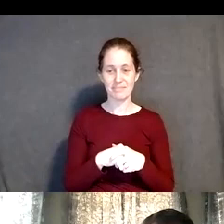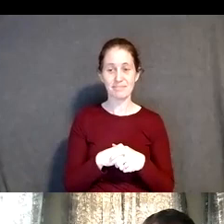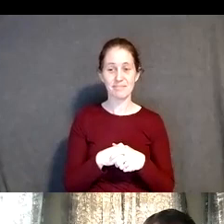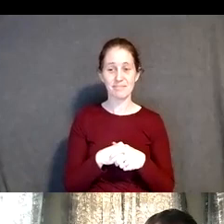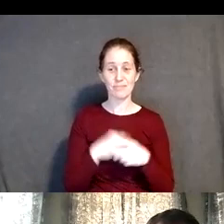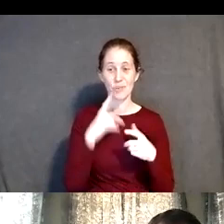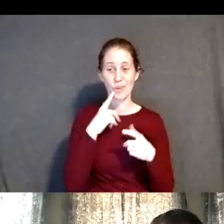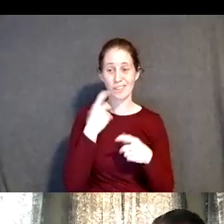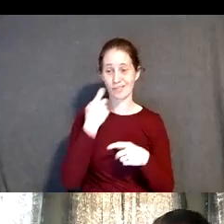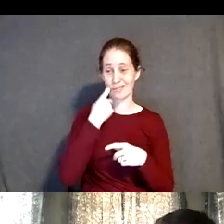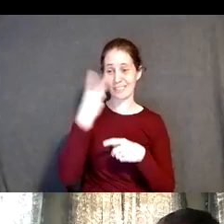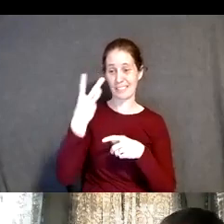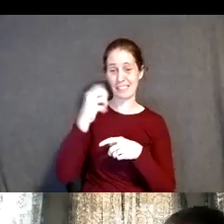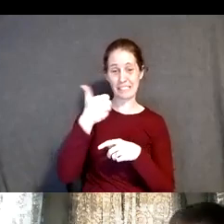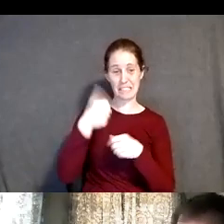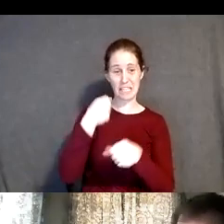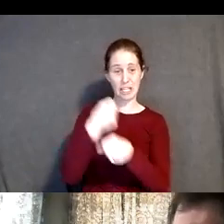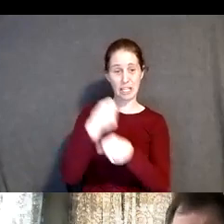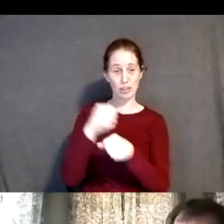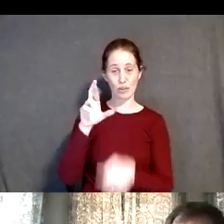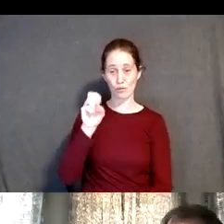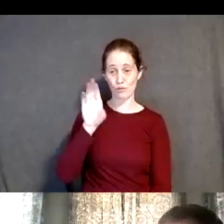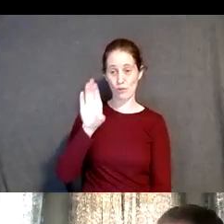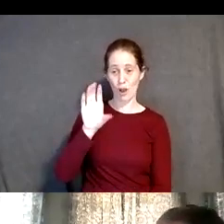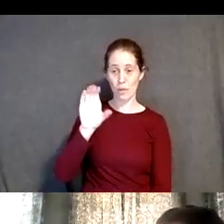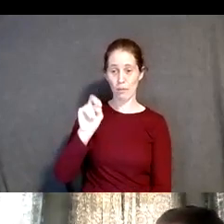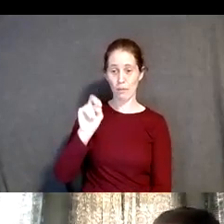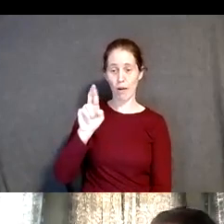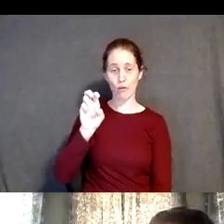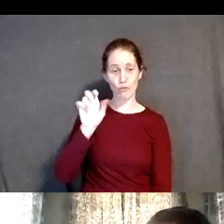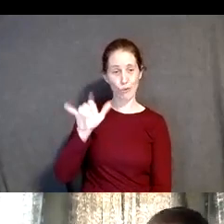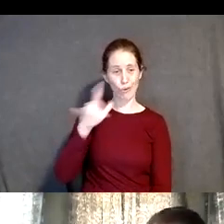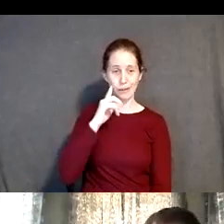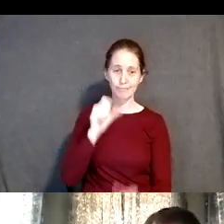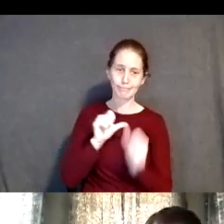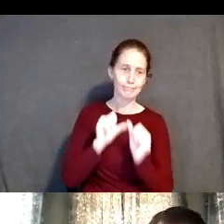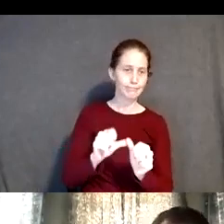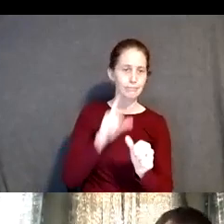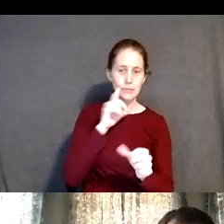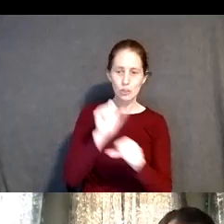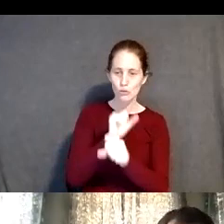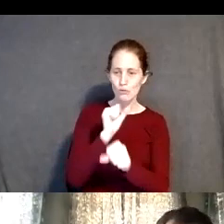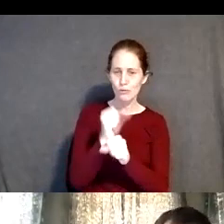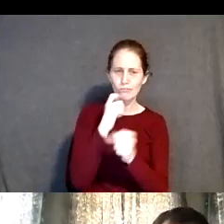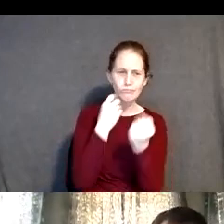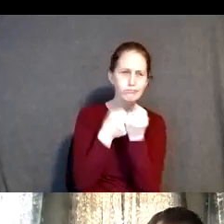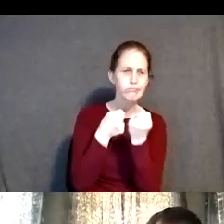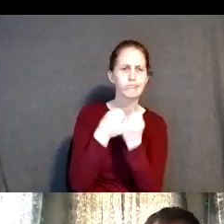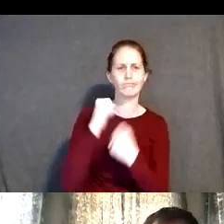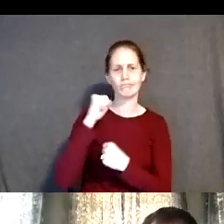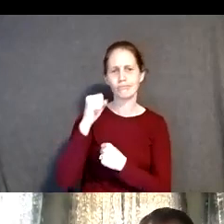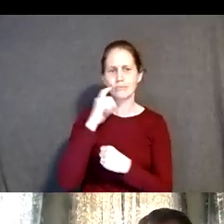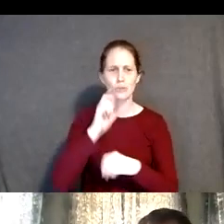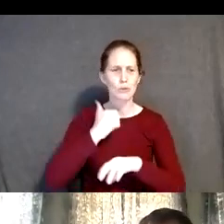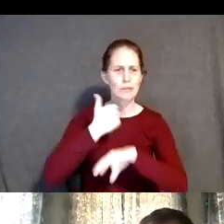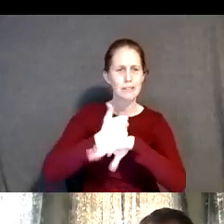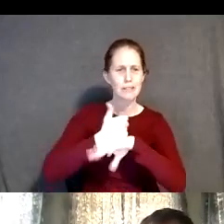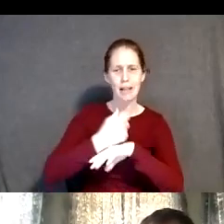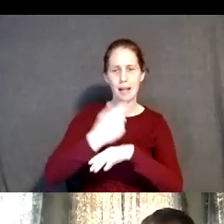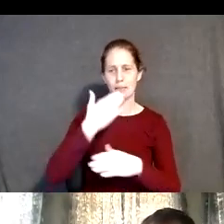the last 10 years, Rob Conroy has dedicated his career to advocating for the enactment of sensible